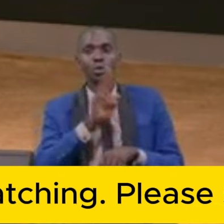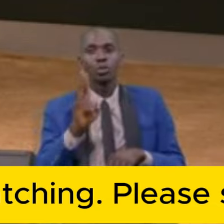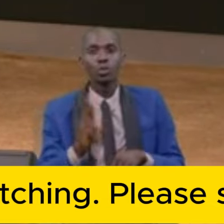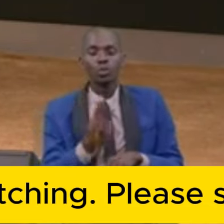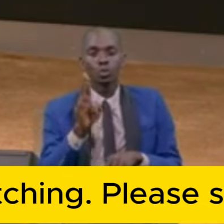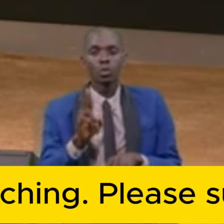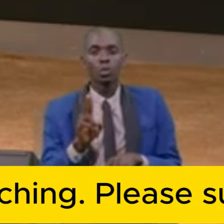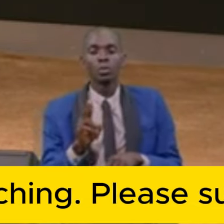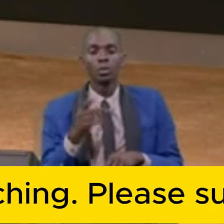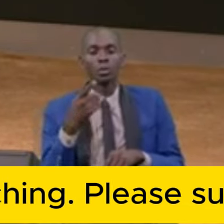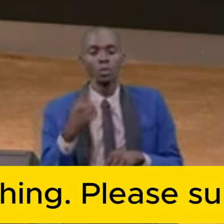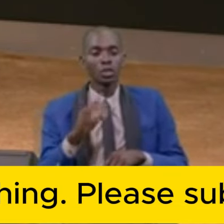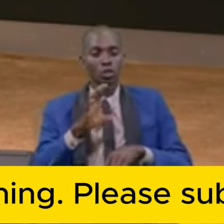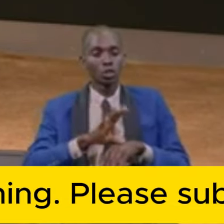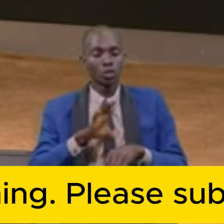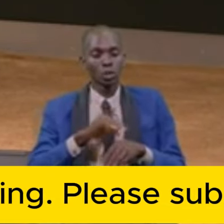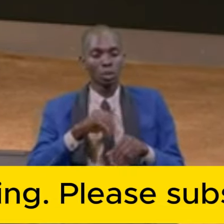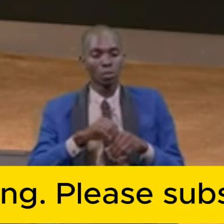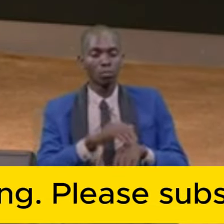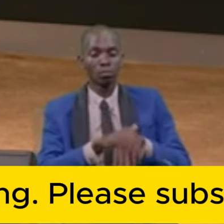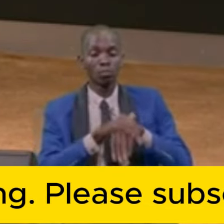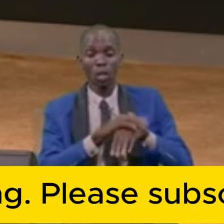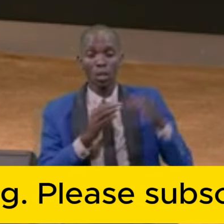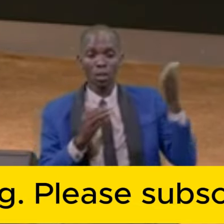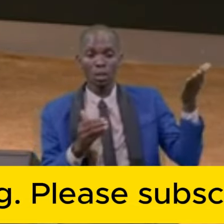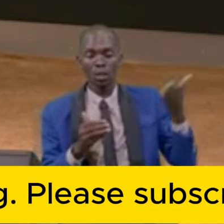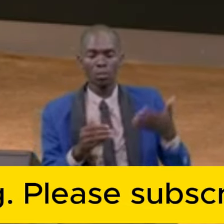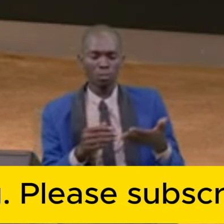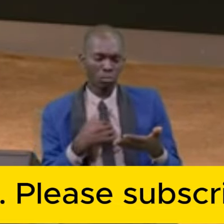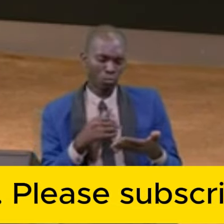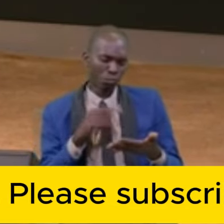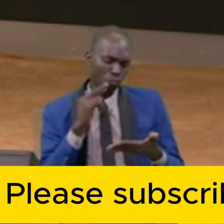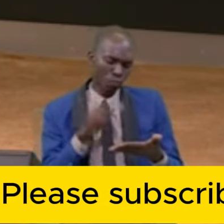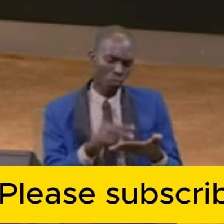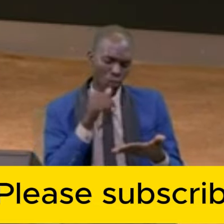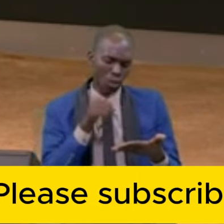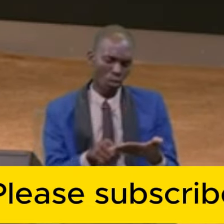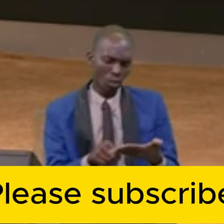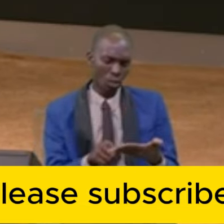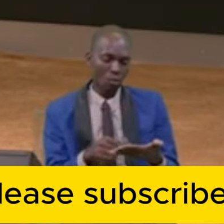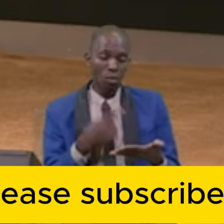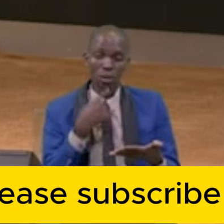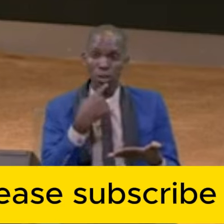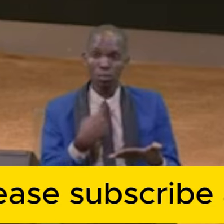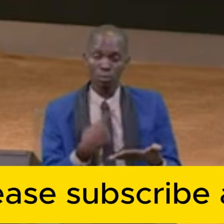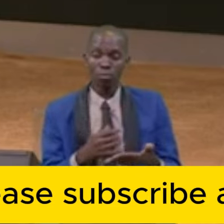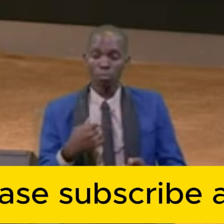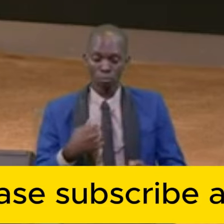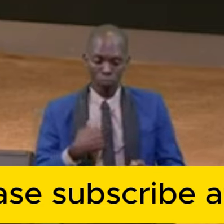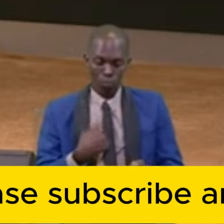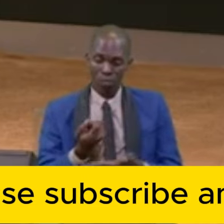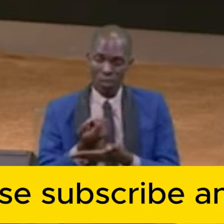church in London. When I opened the letter, the fellow said, I'm writing this to you.